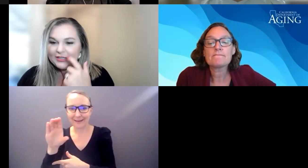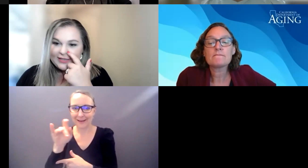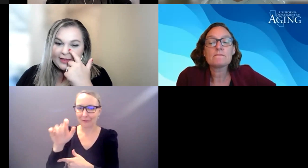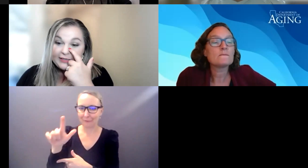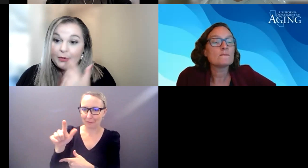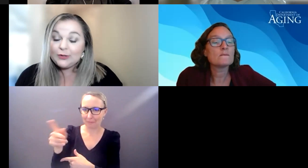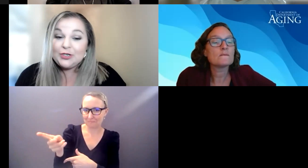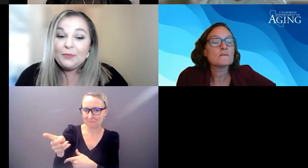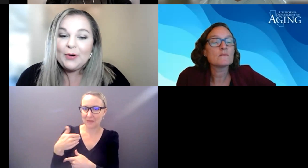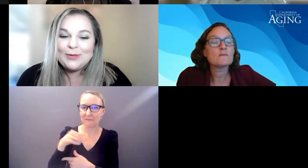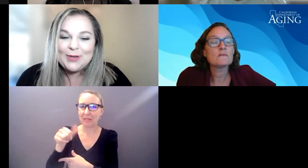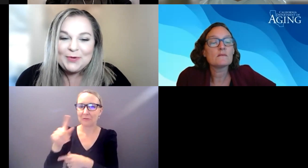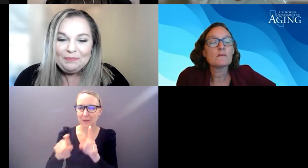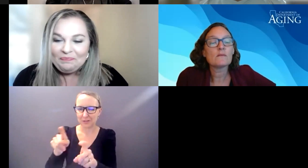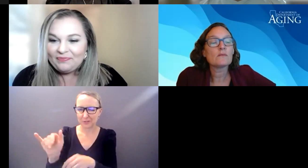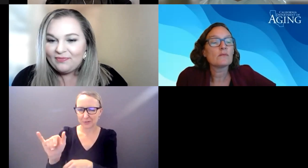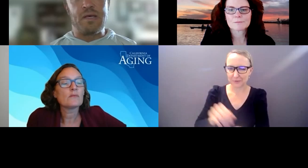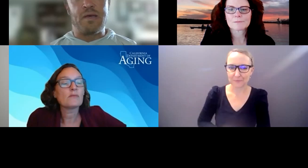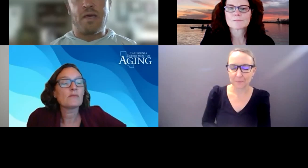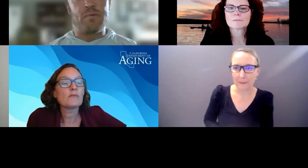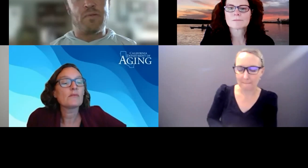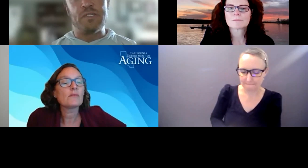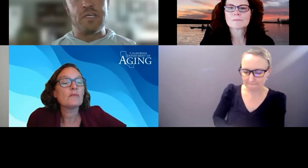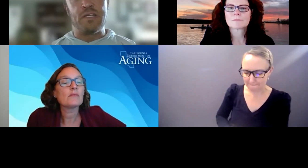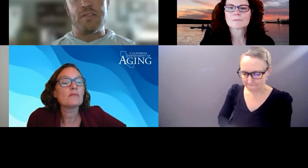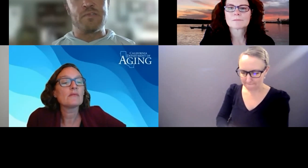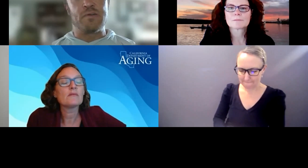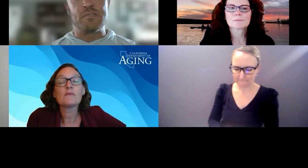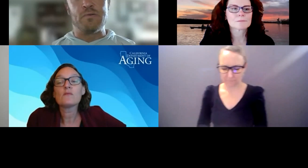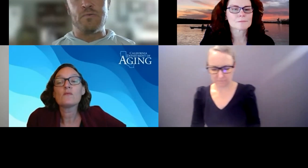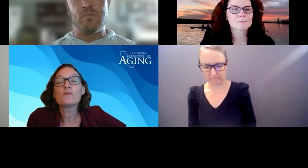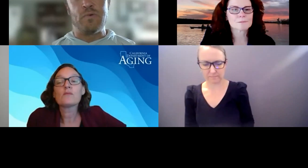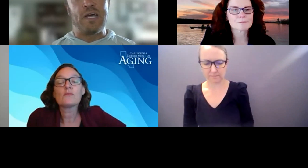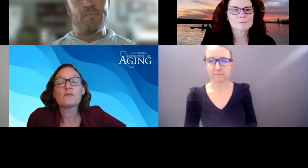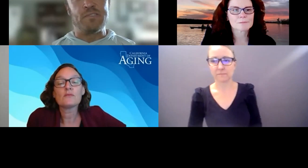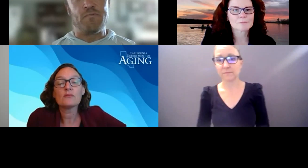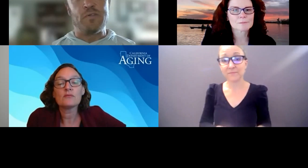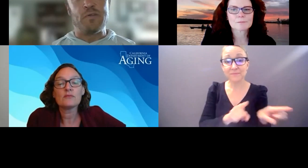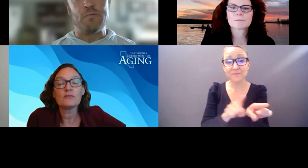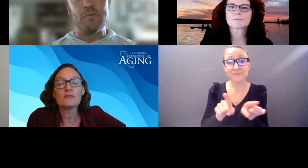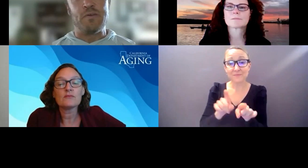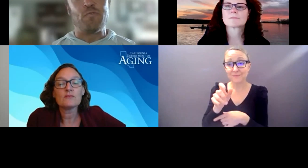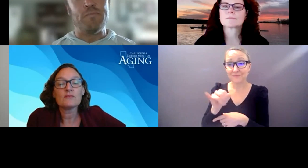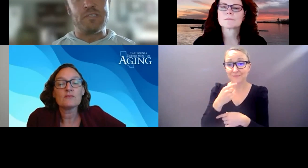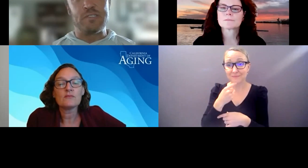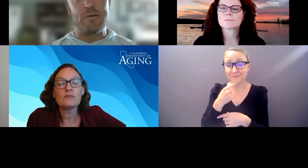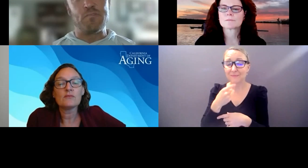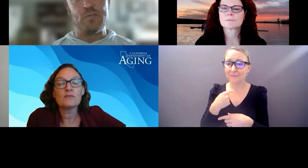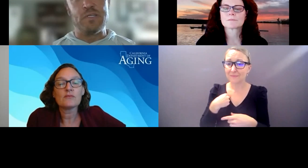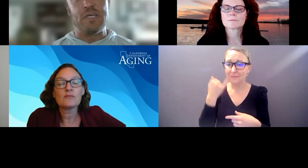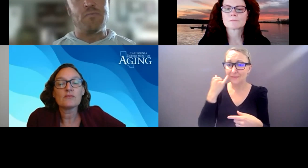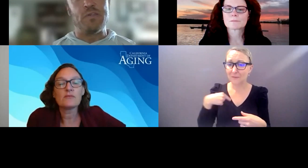additional questions they'd like to pose to you both. So I would only say that there's also what happens if we miss